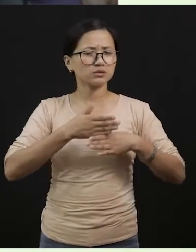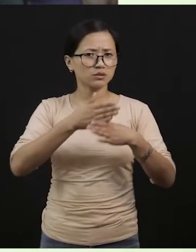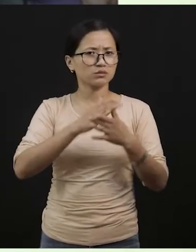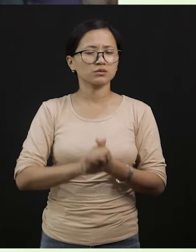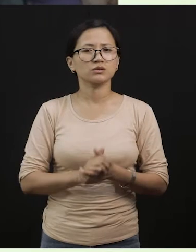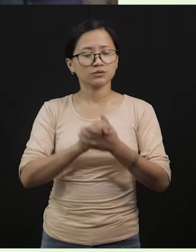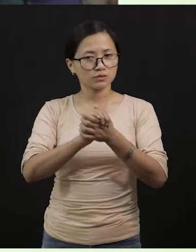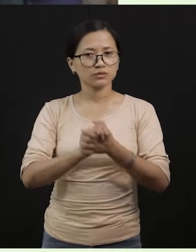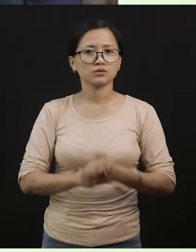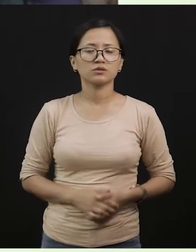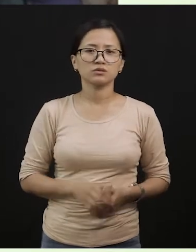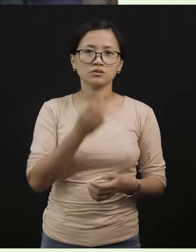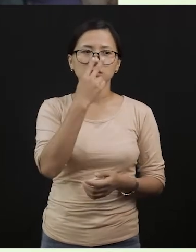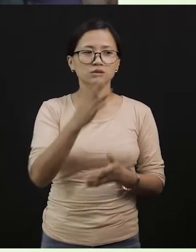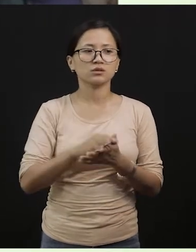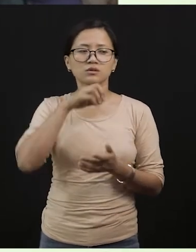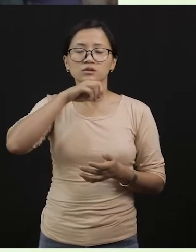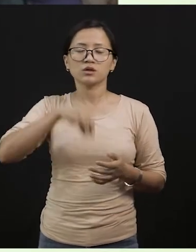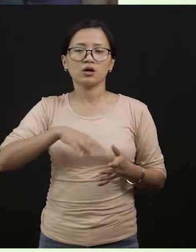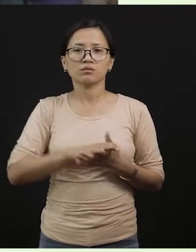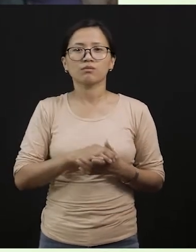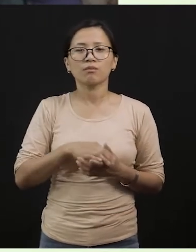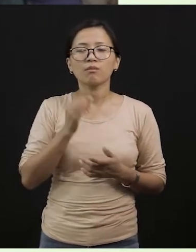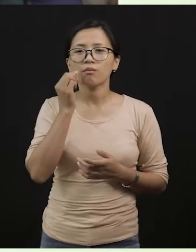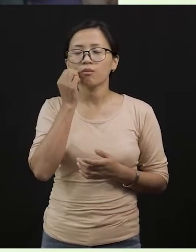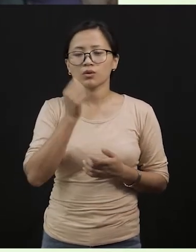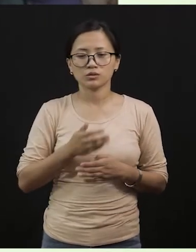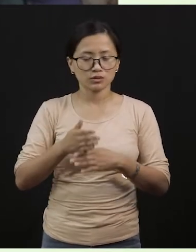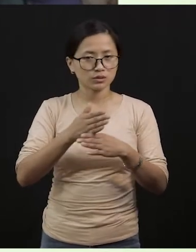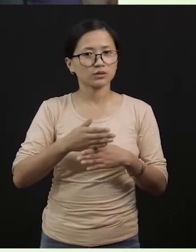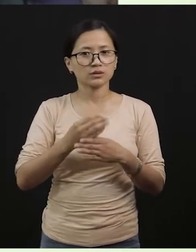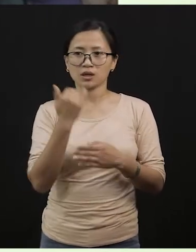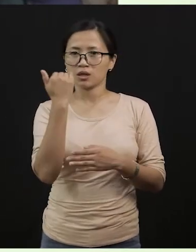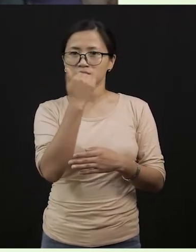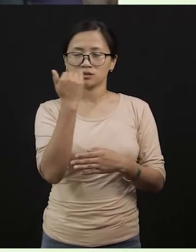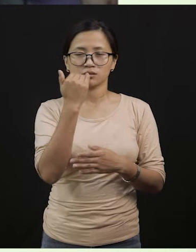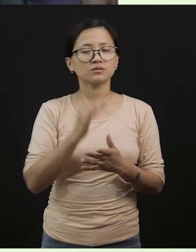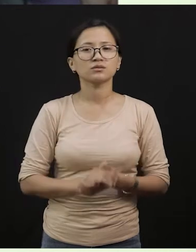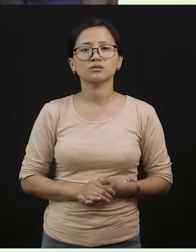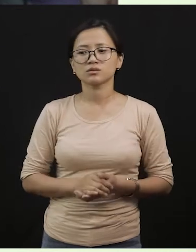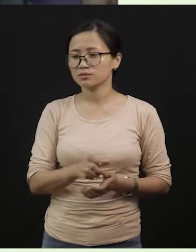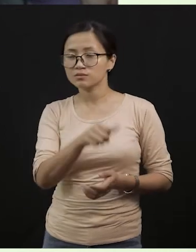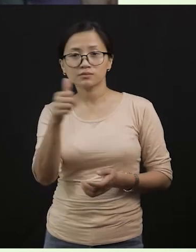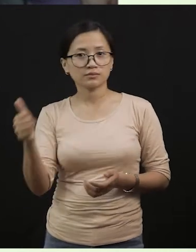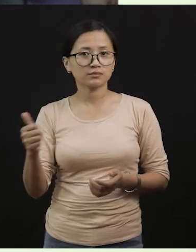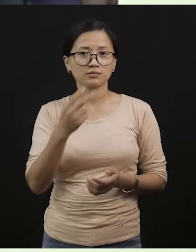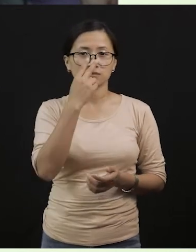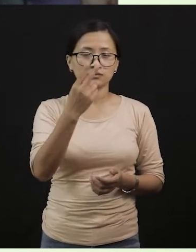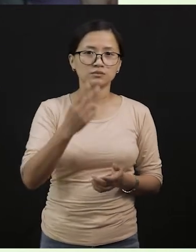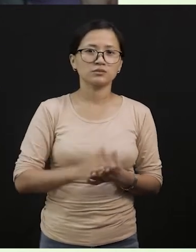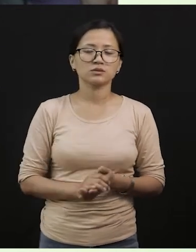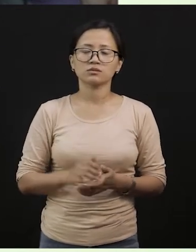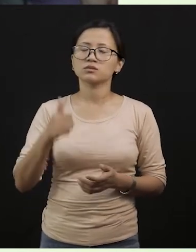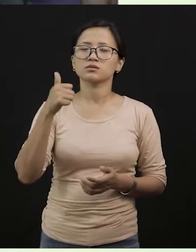young boy, right? We see a young boy who is sharing his chips, right, with others. So this is